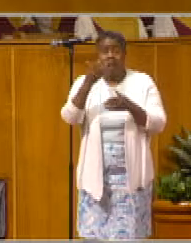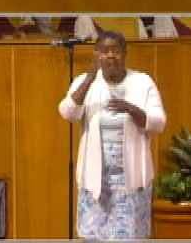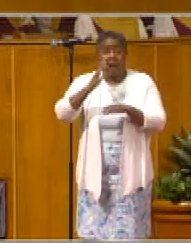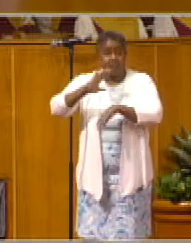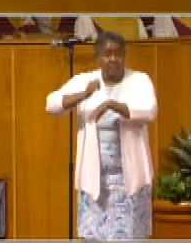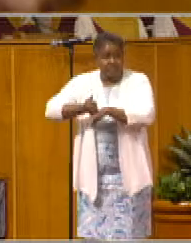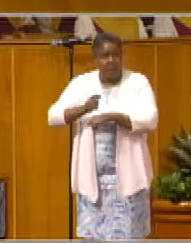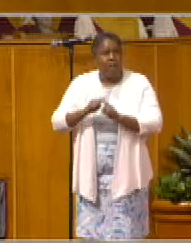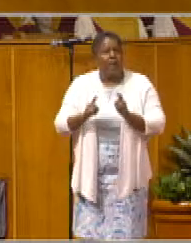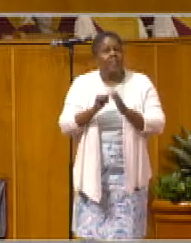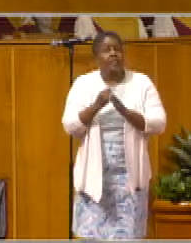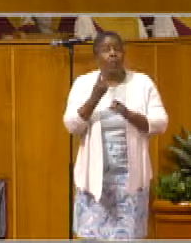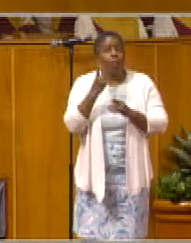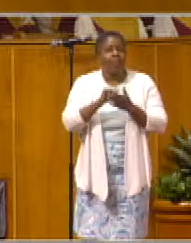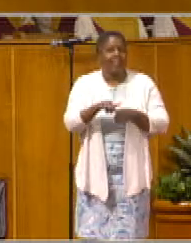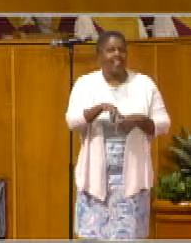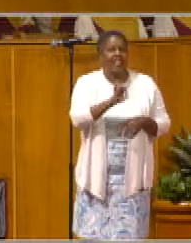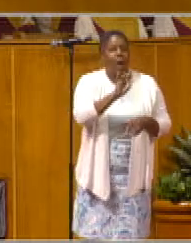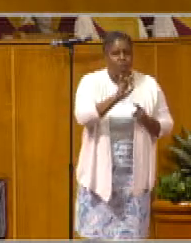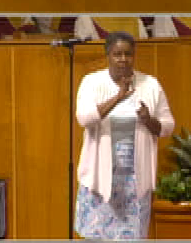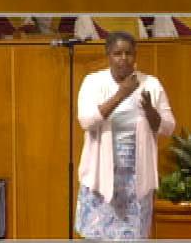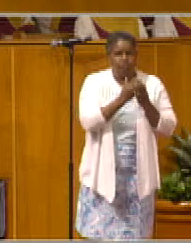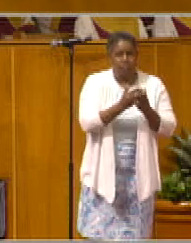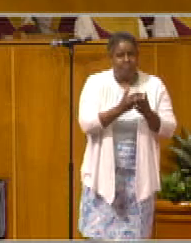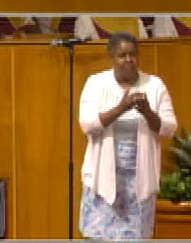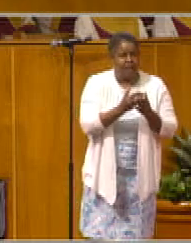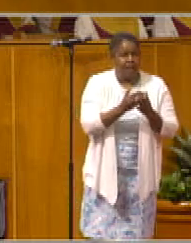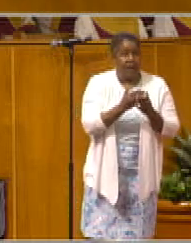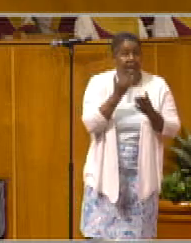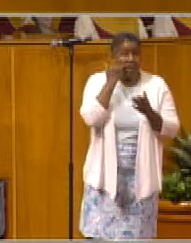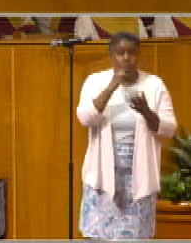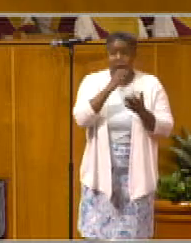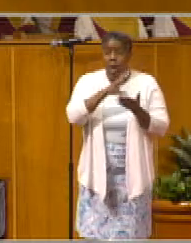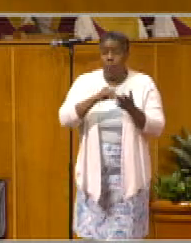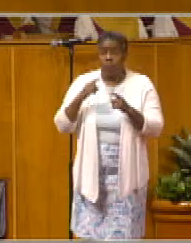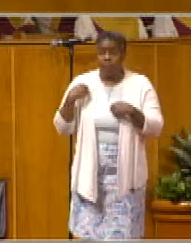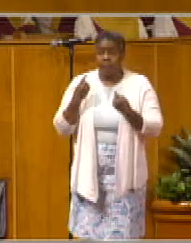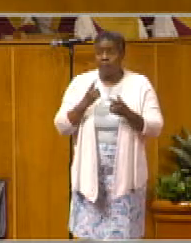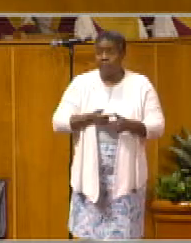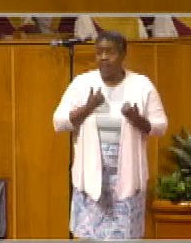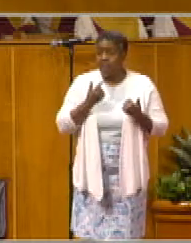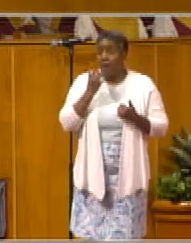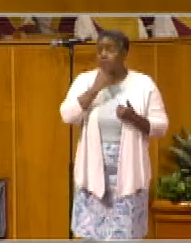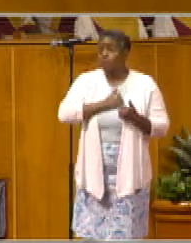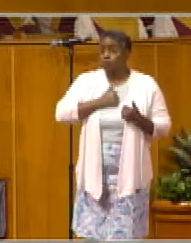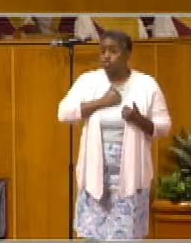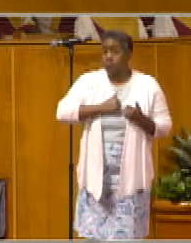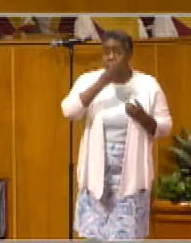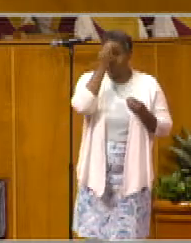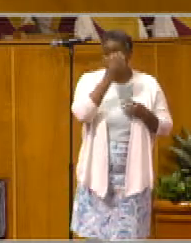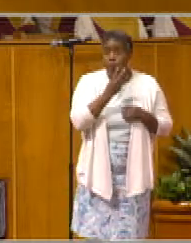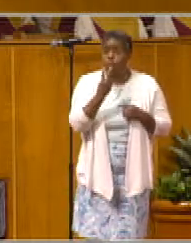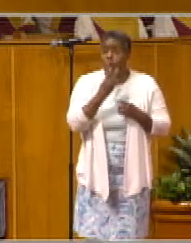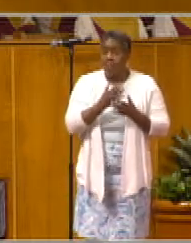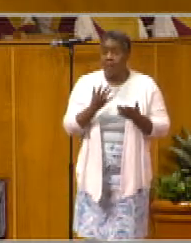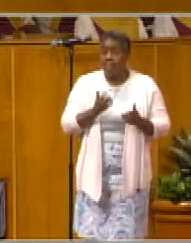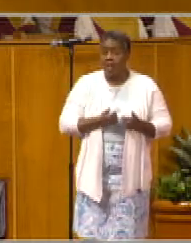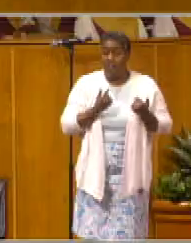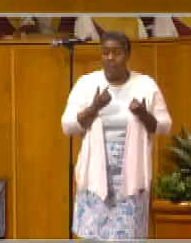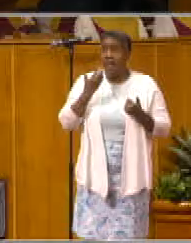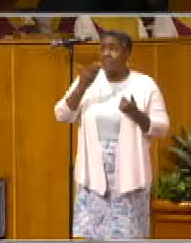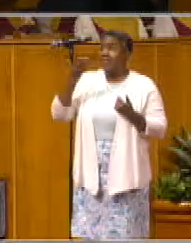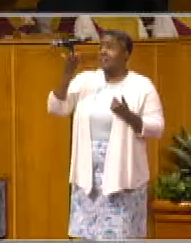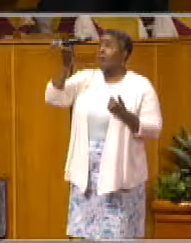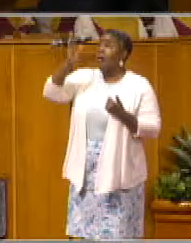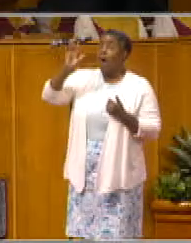ordained, it's one they found. And if you ain't learned this by now in life, I'm sorry to tell you that there are two things in life, the things God has